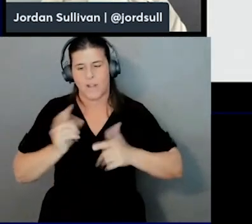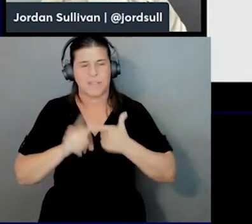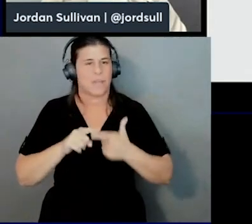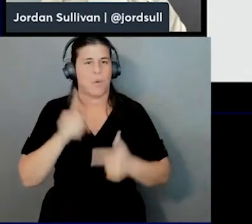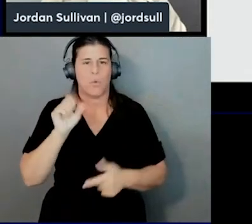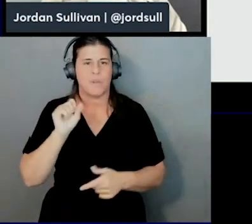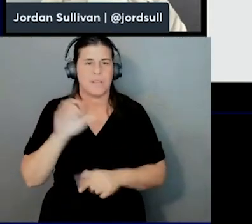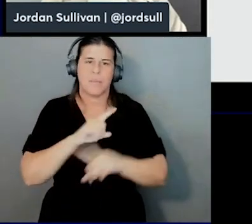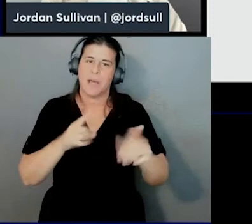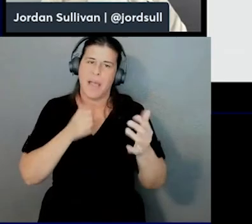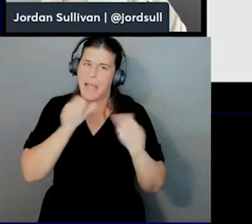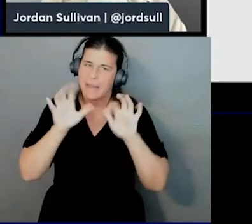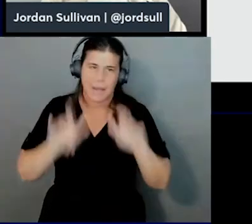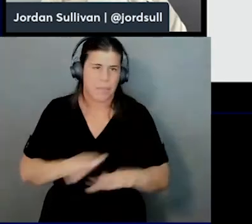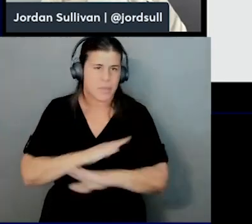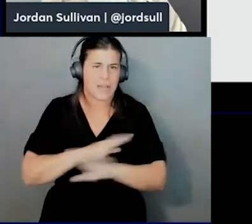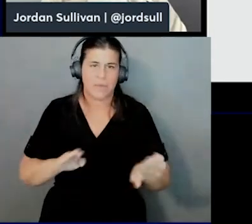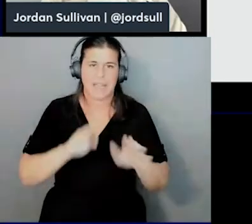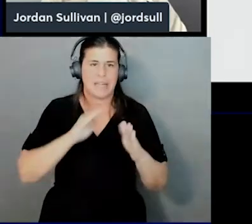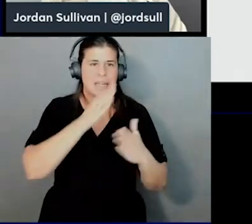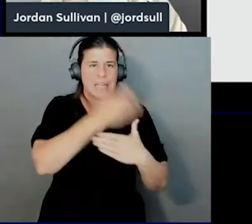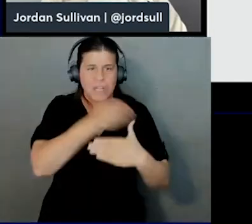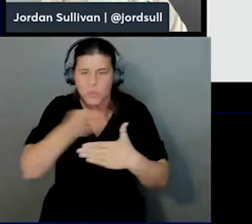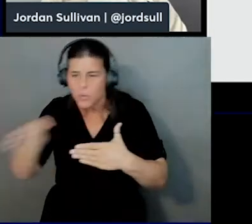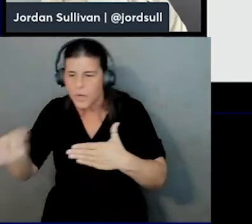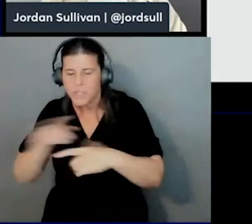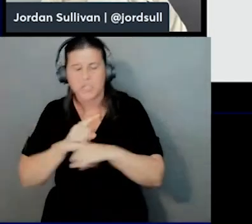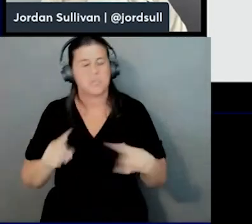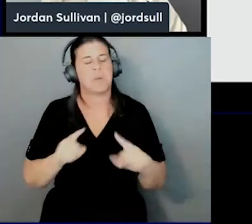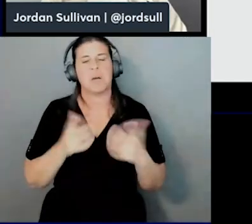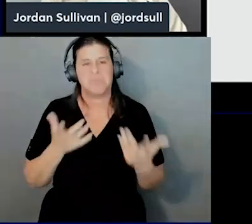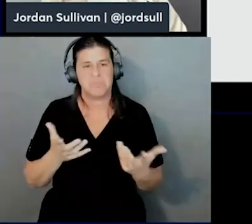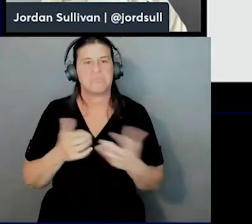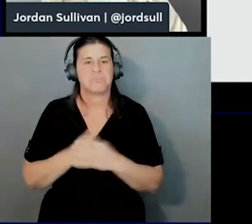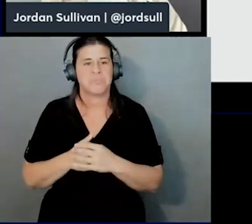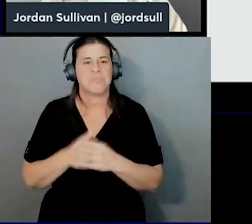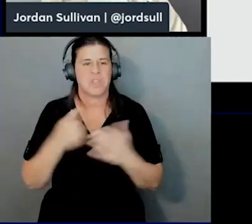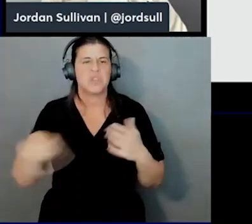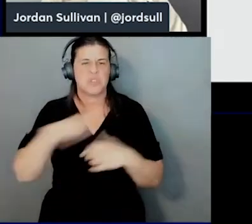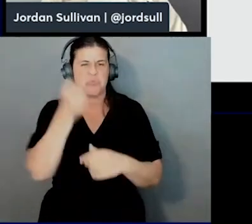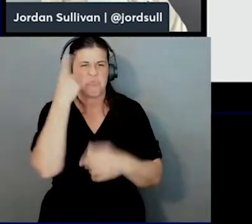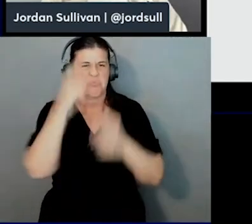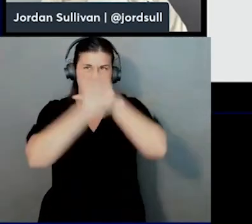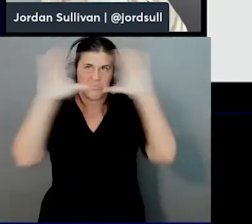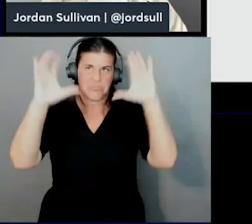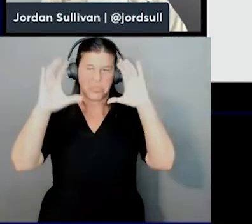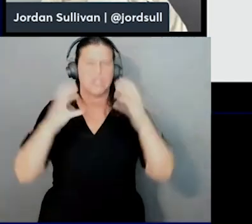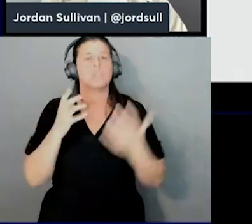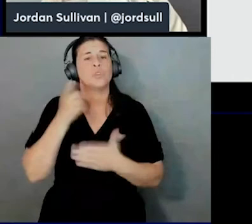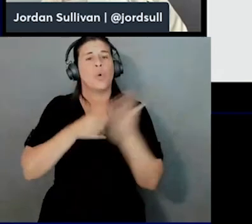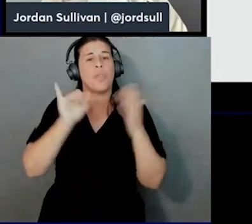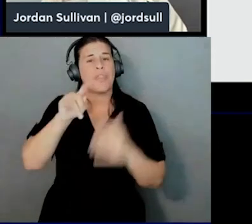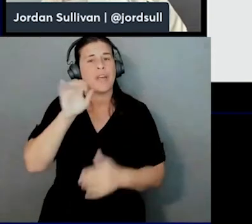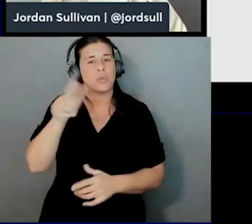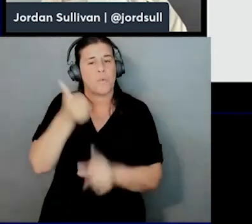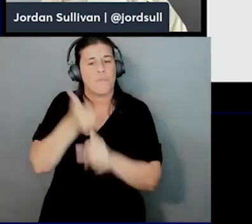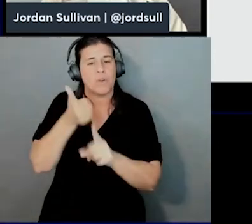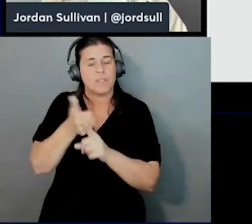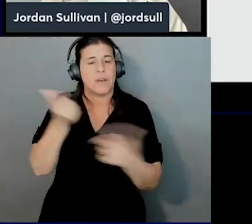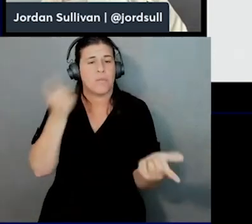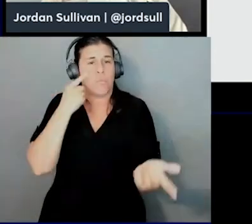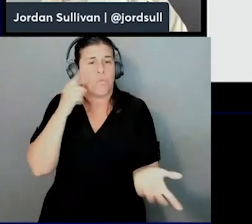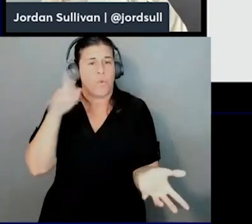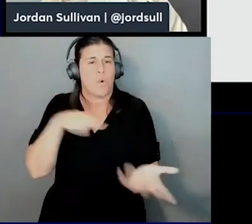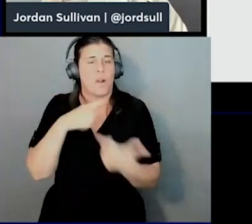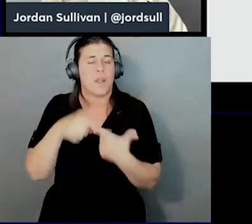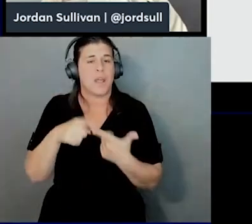any iterations in here, but you get the point. So this what this toLocal is.